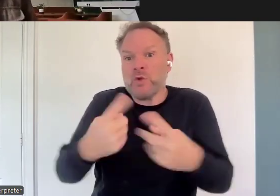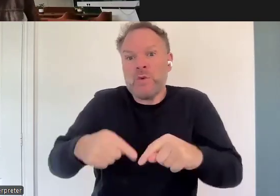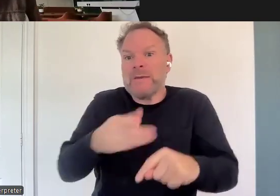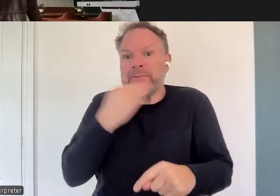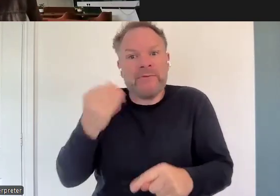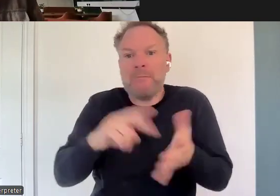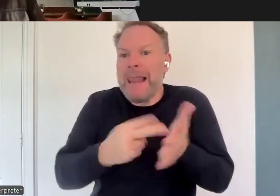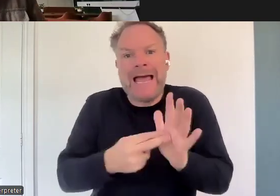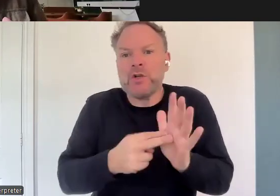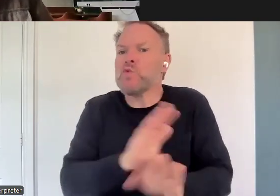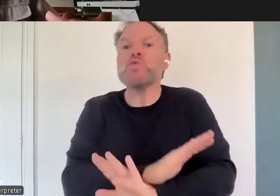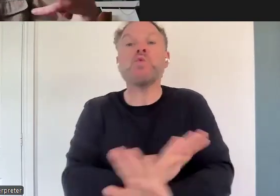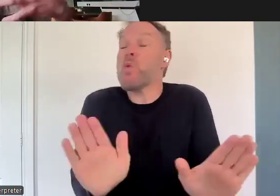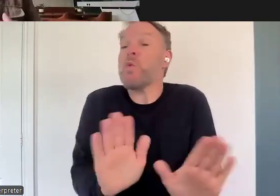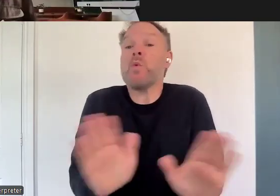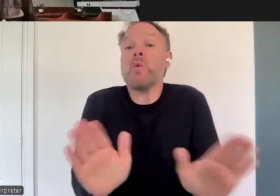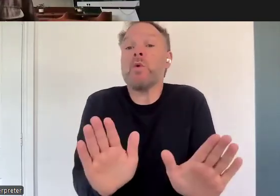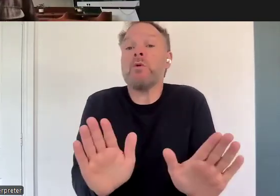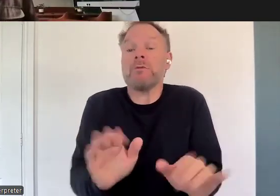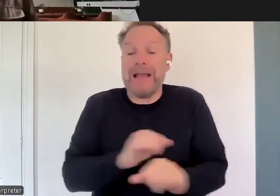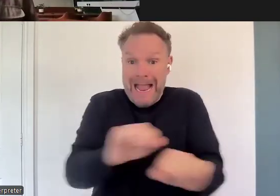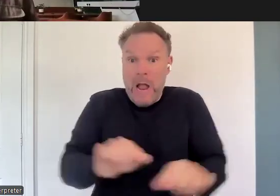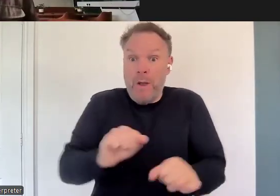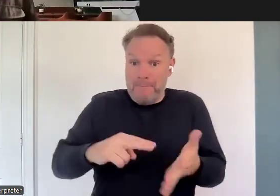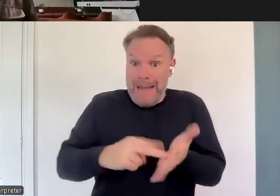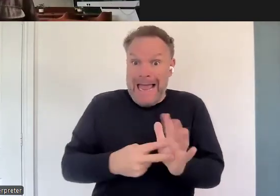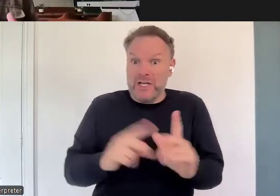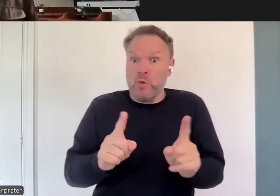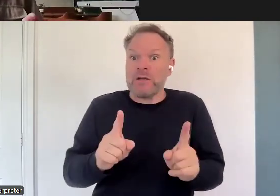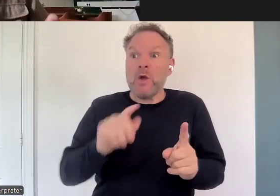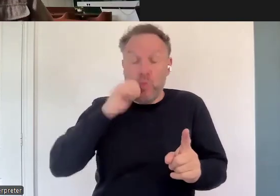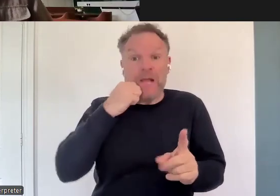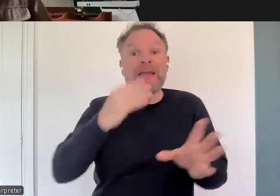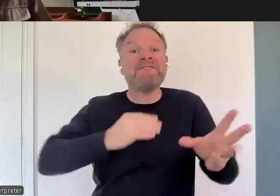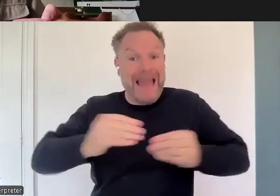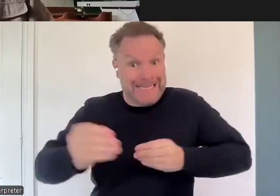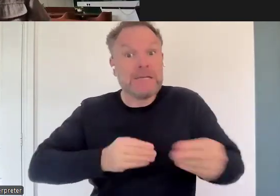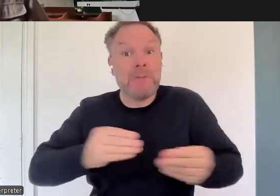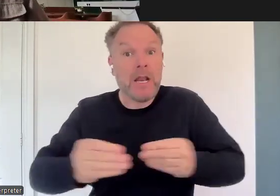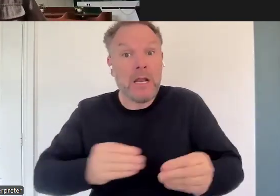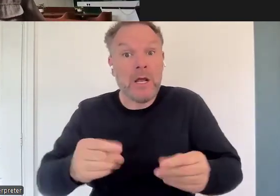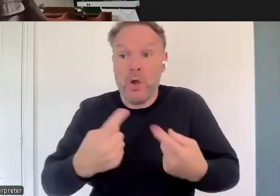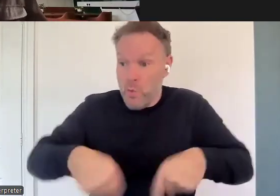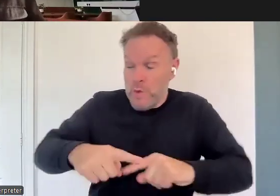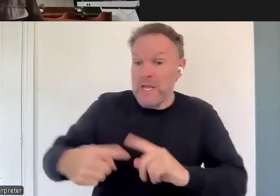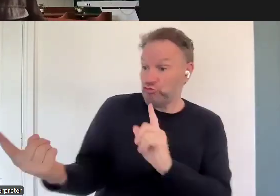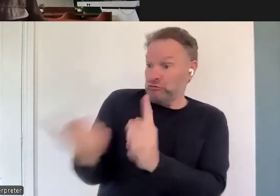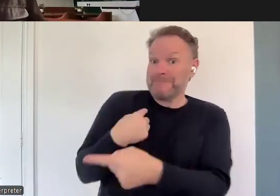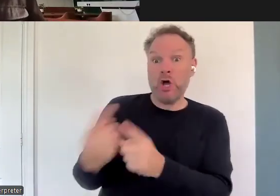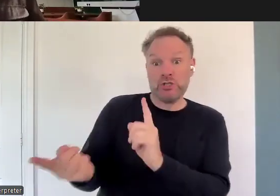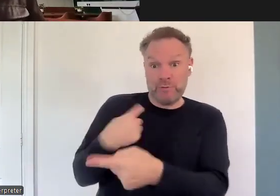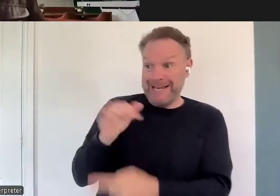the contrary, our plan is to be flexible. Our plan is to listen to and respond to the needs of our